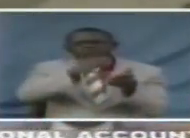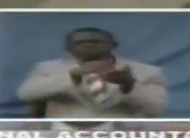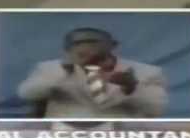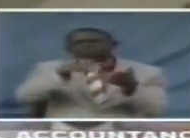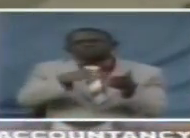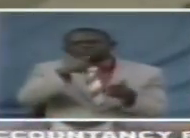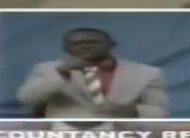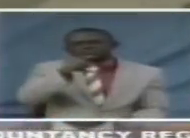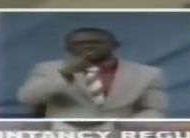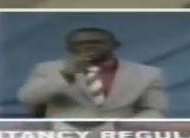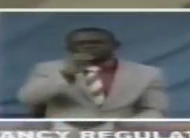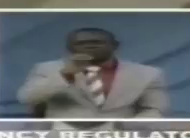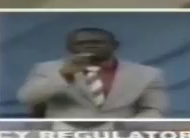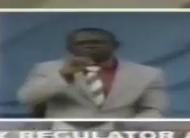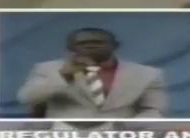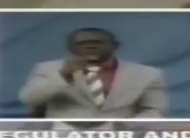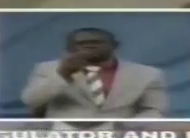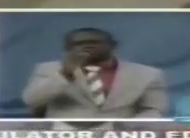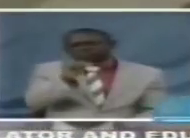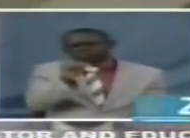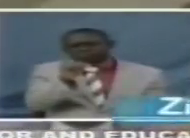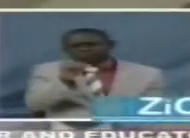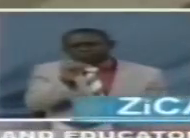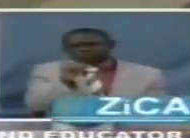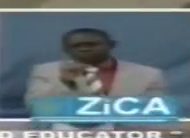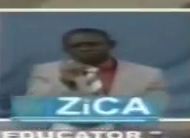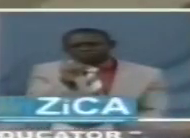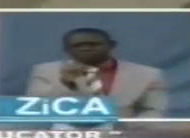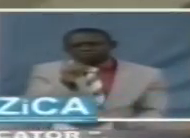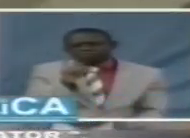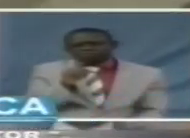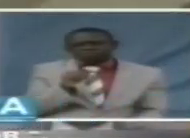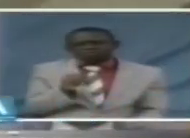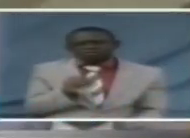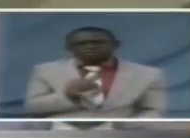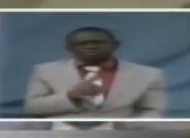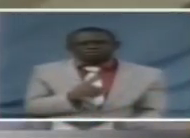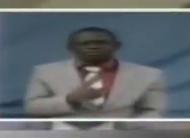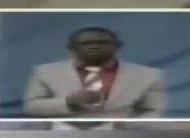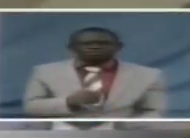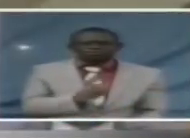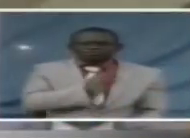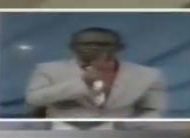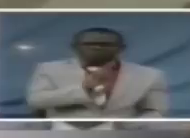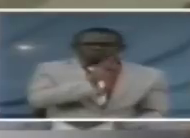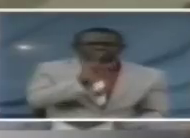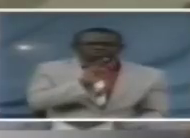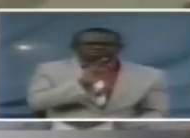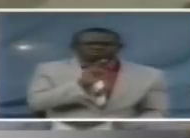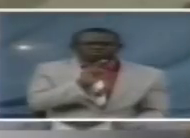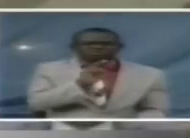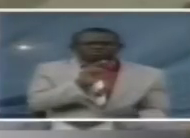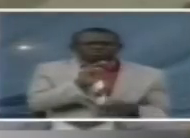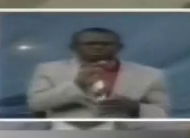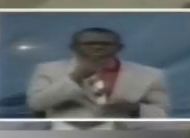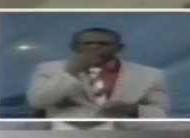insurance premium levy on reinsurance. Mr. Speaker, to discourage